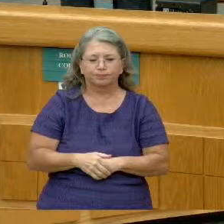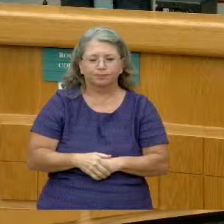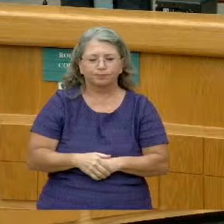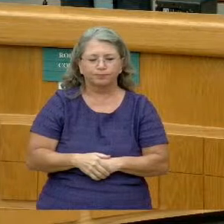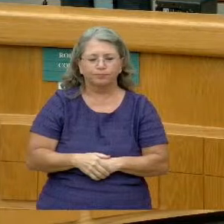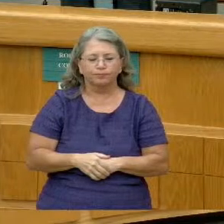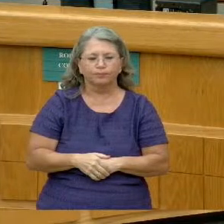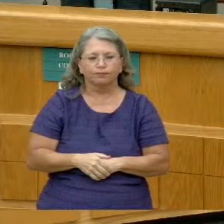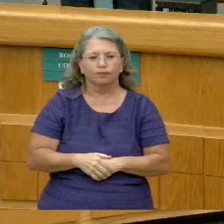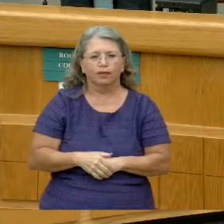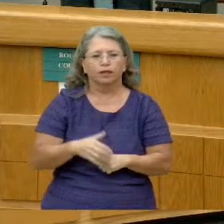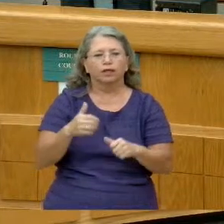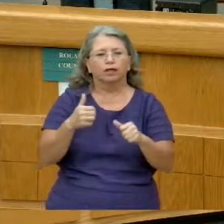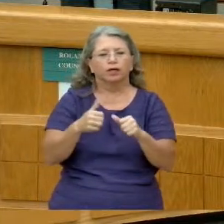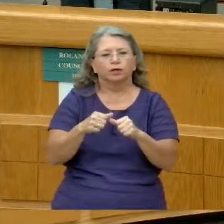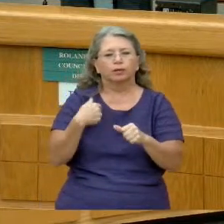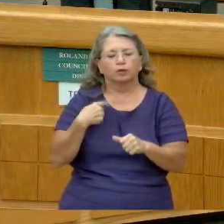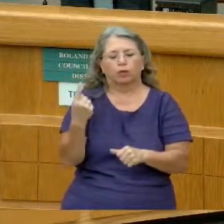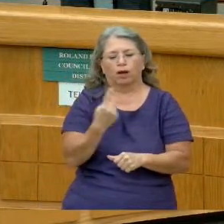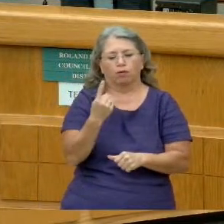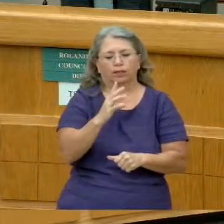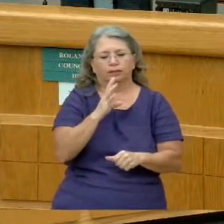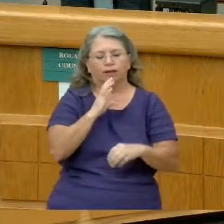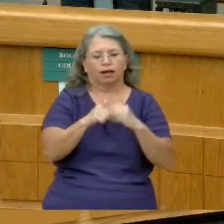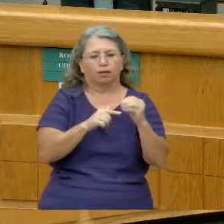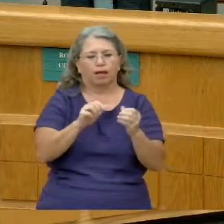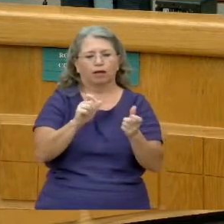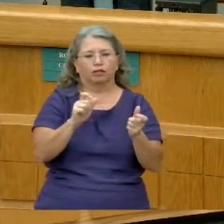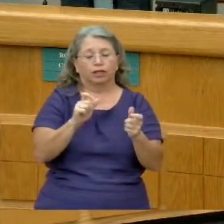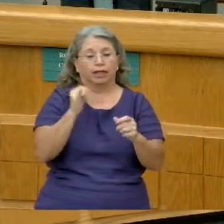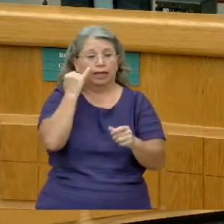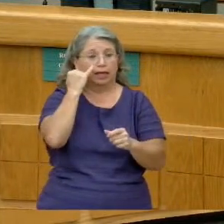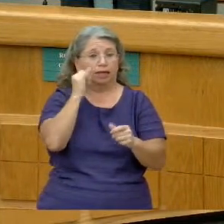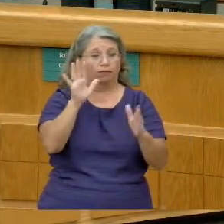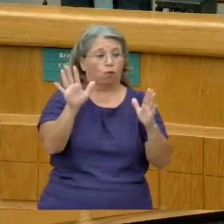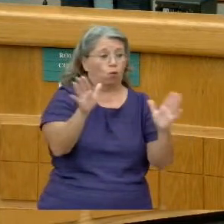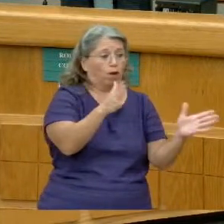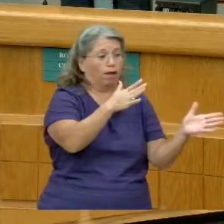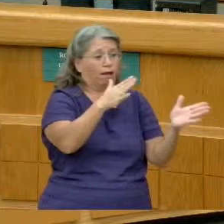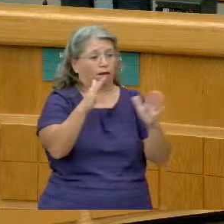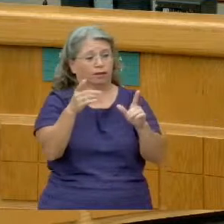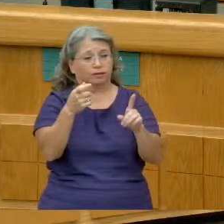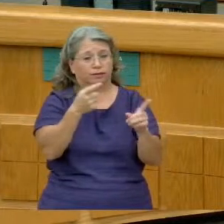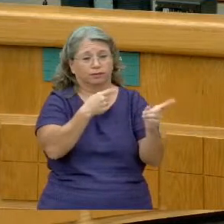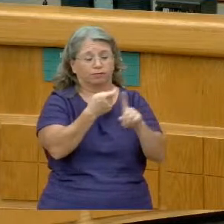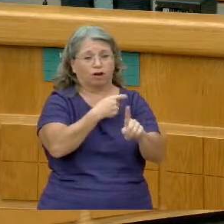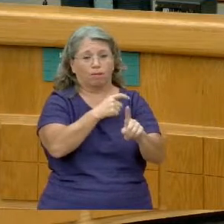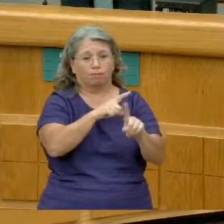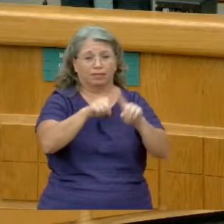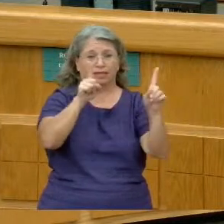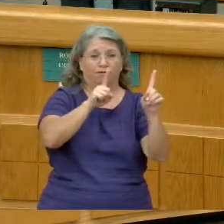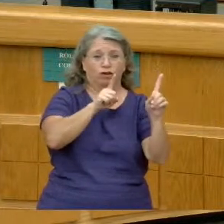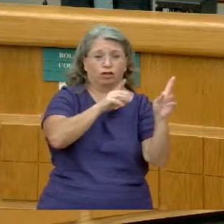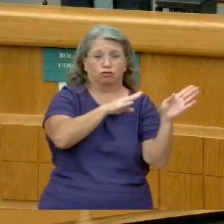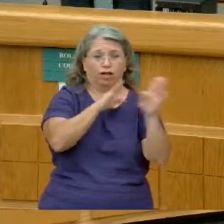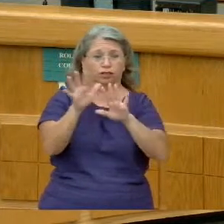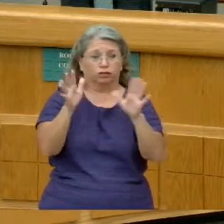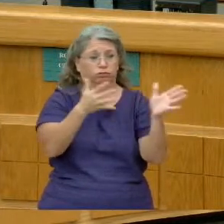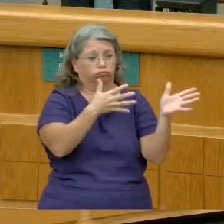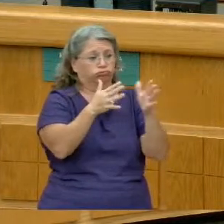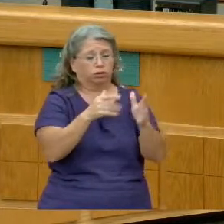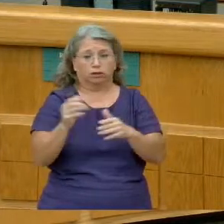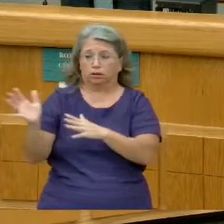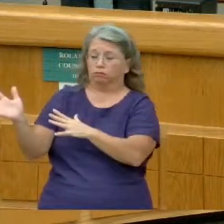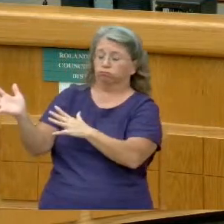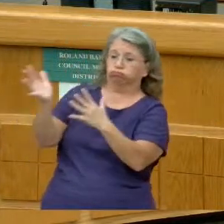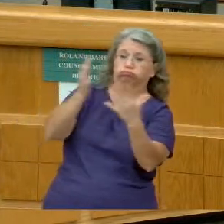about changing the course if the winds blow in a different direction. If they choose to blow our